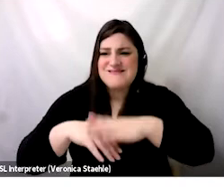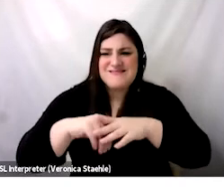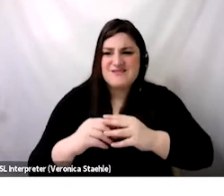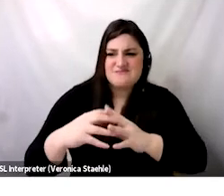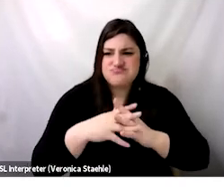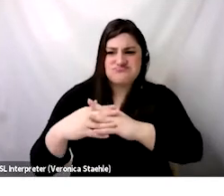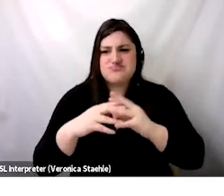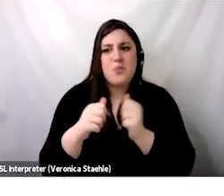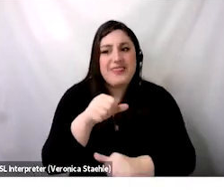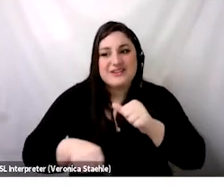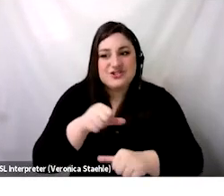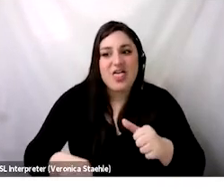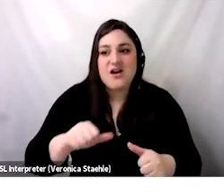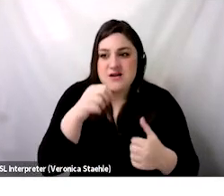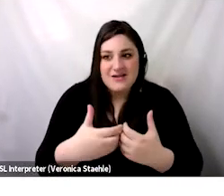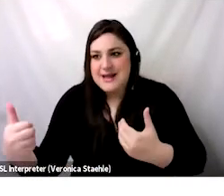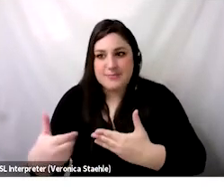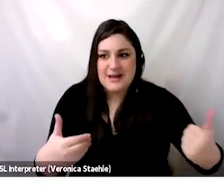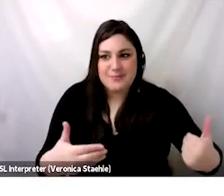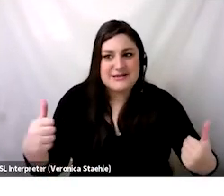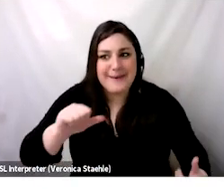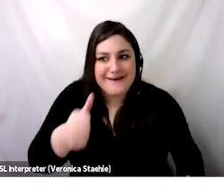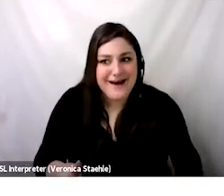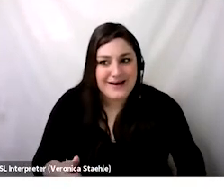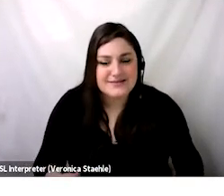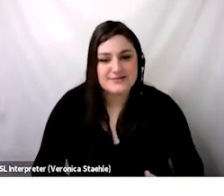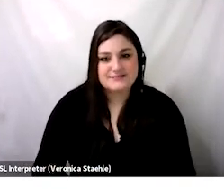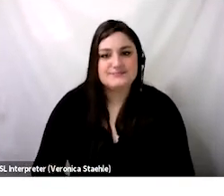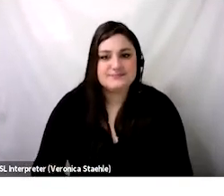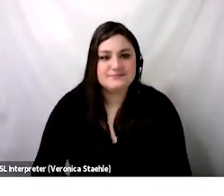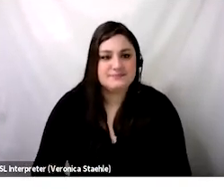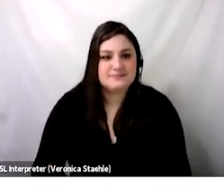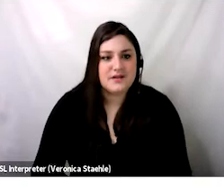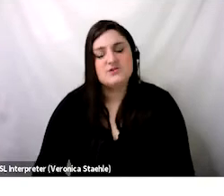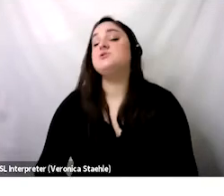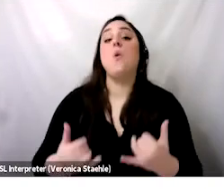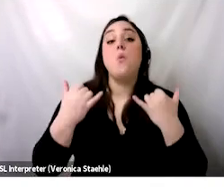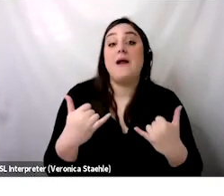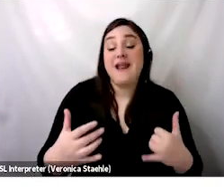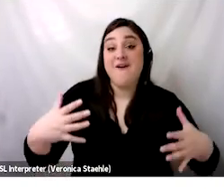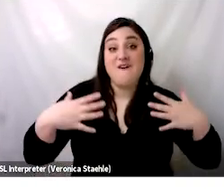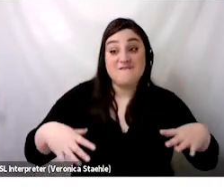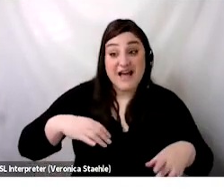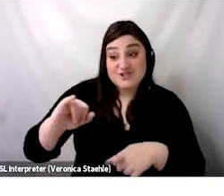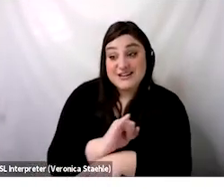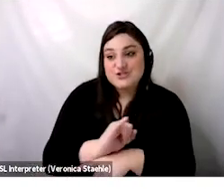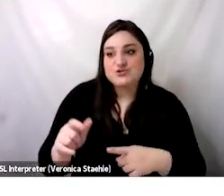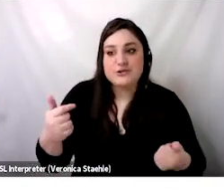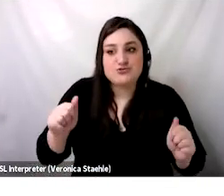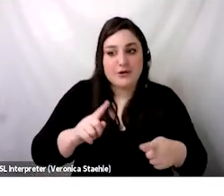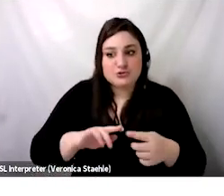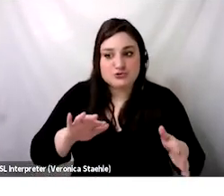One of the ways that the fashion industry is changing is that they're